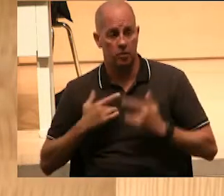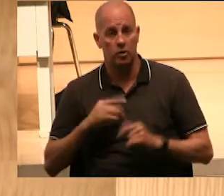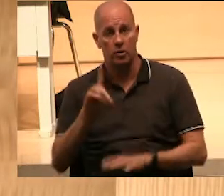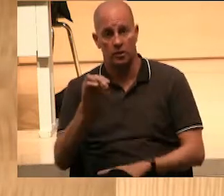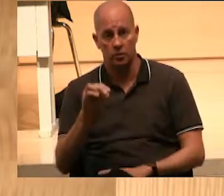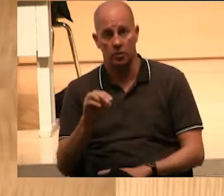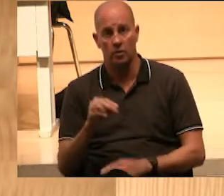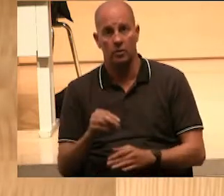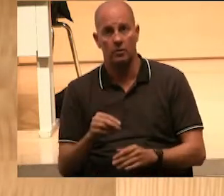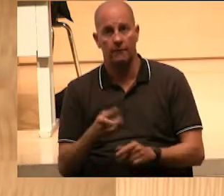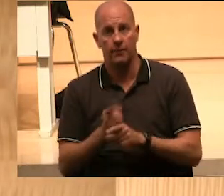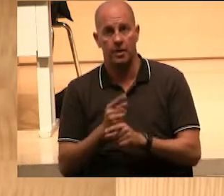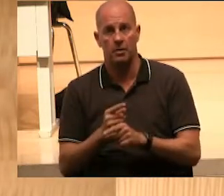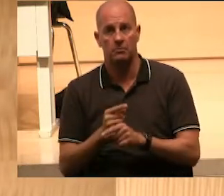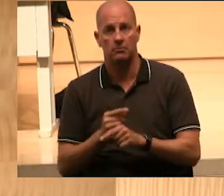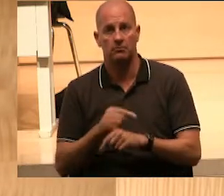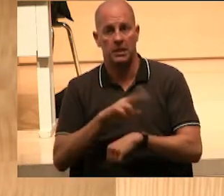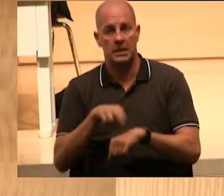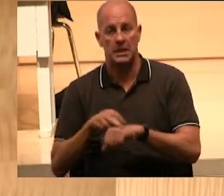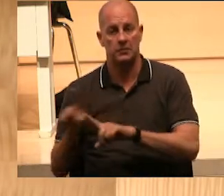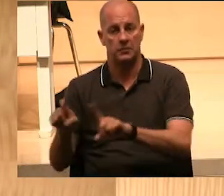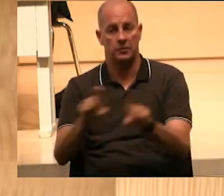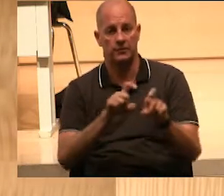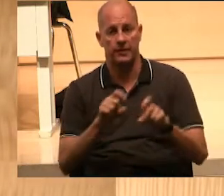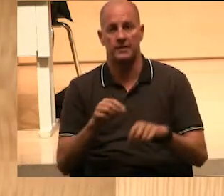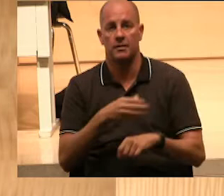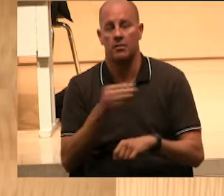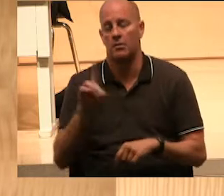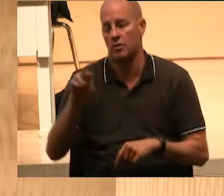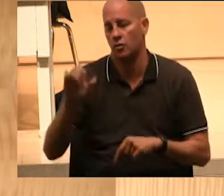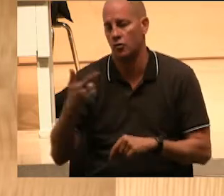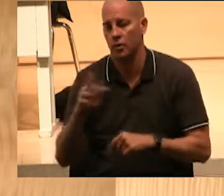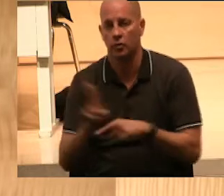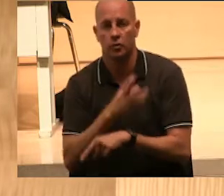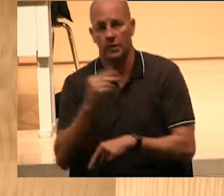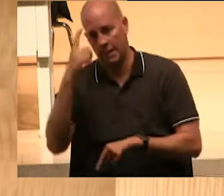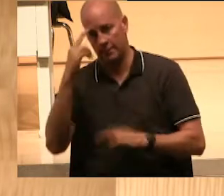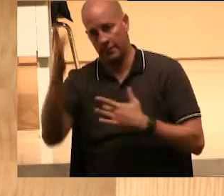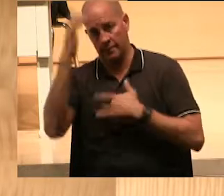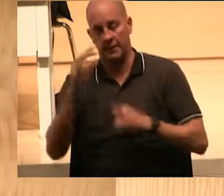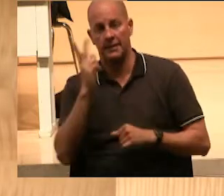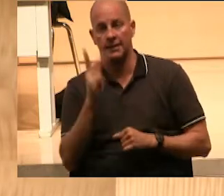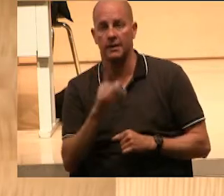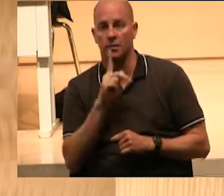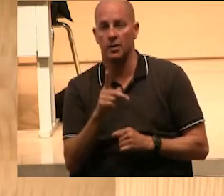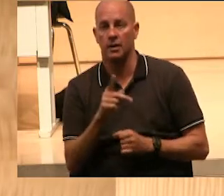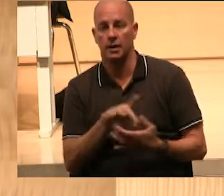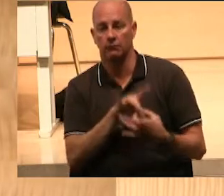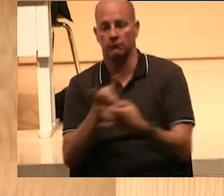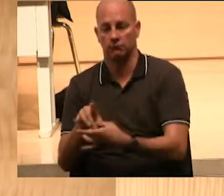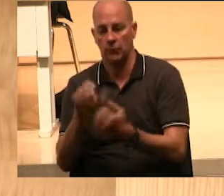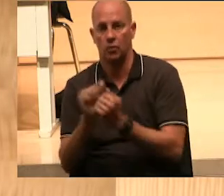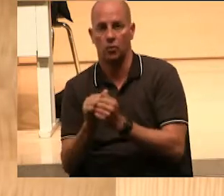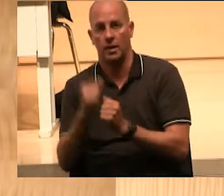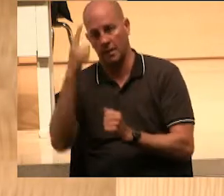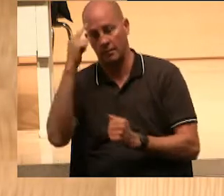according to the National Survey on Drug Use and Mental Illness, have very severe symptoms that require treatment.